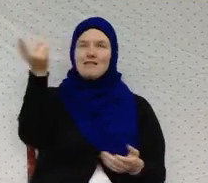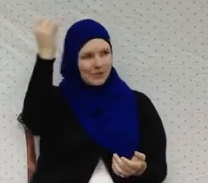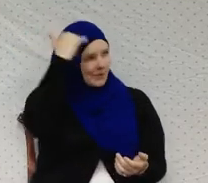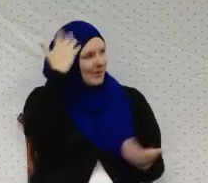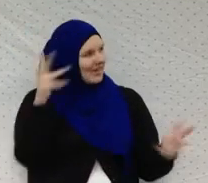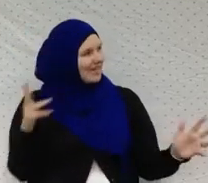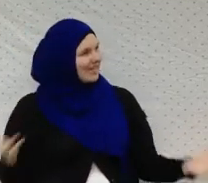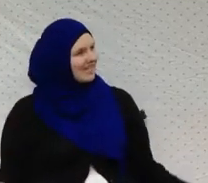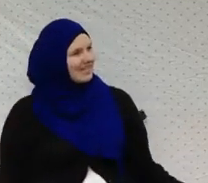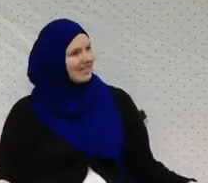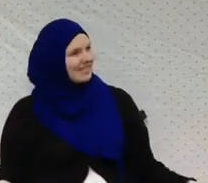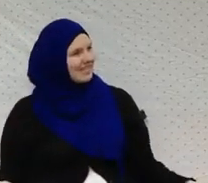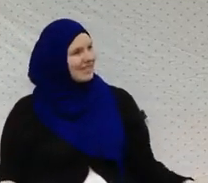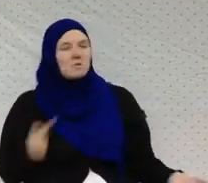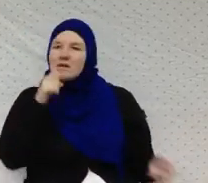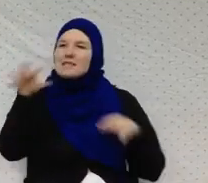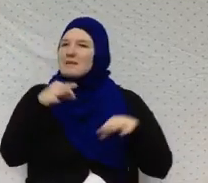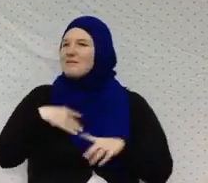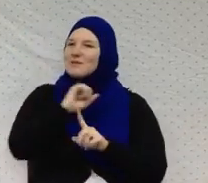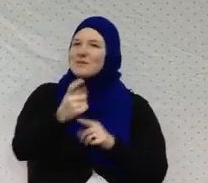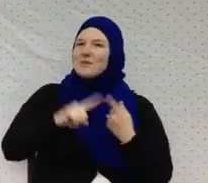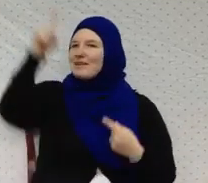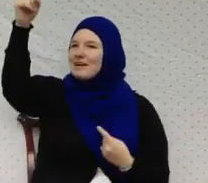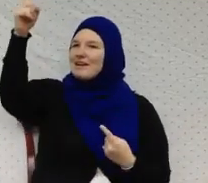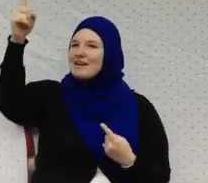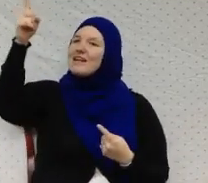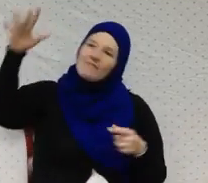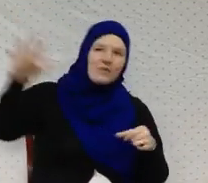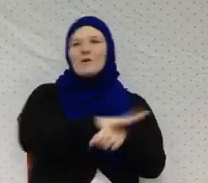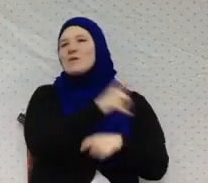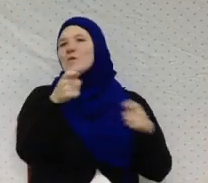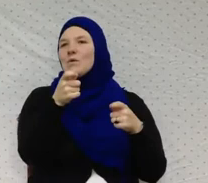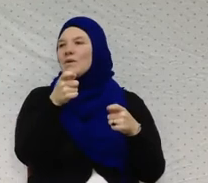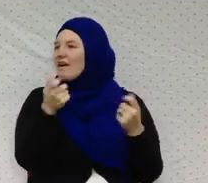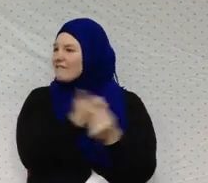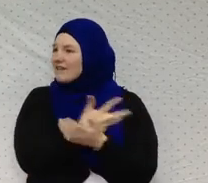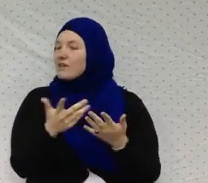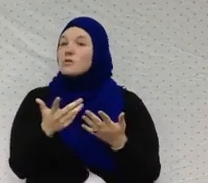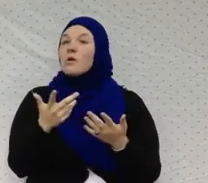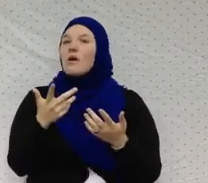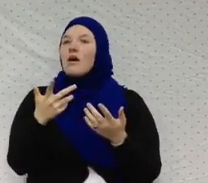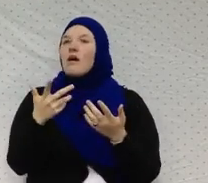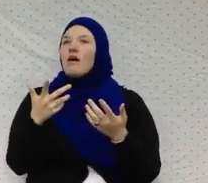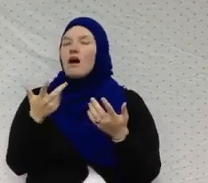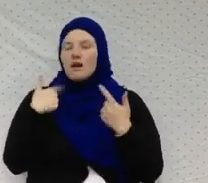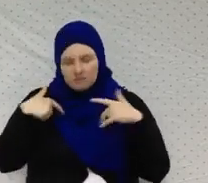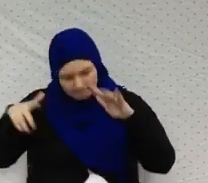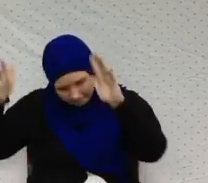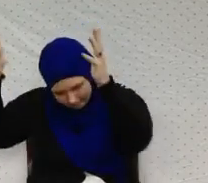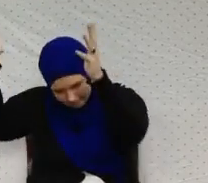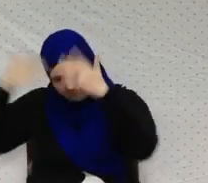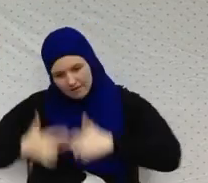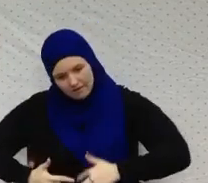Al-Sami'u, Al-Basir. He is talking to Allah who knows everything. And he has full control over everything. So he